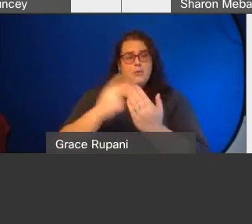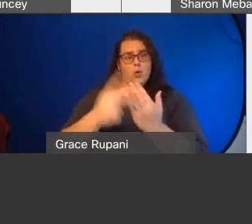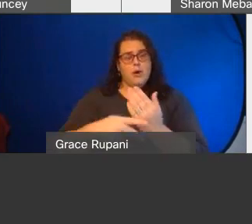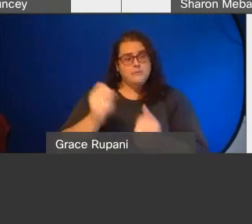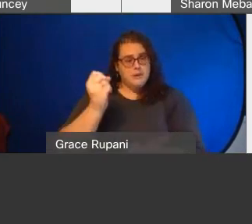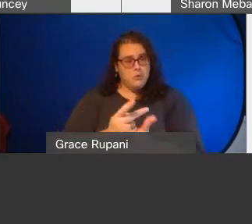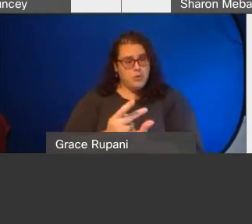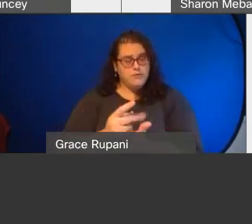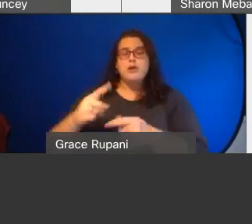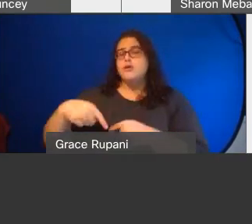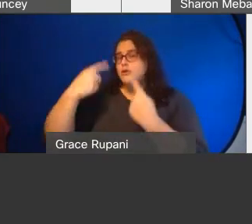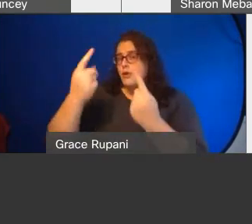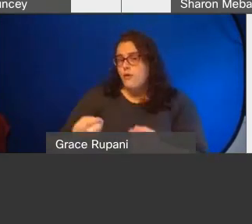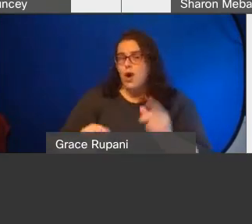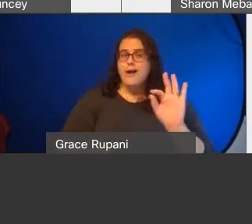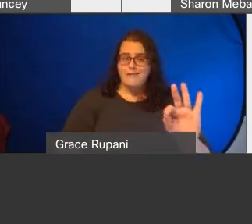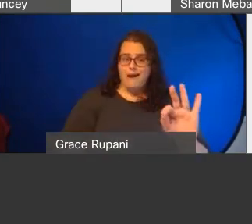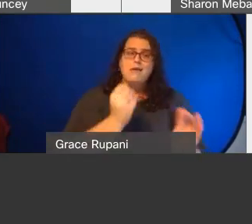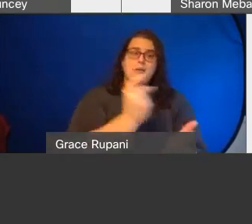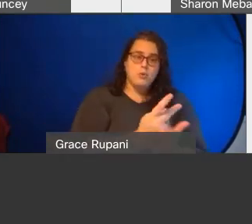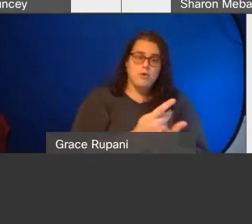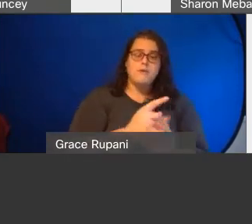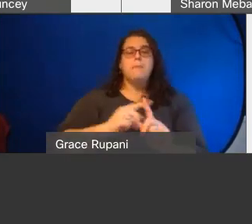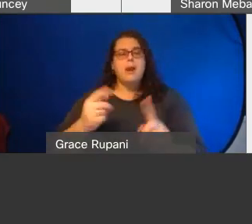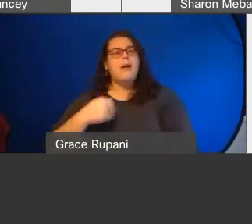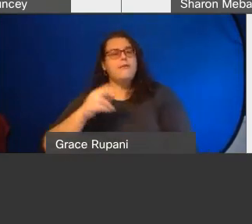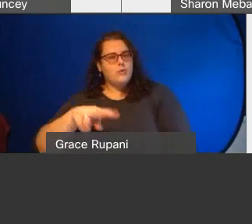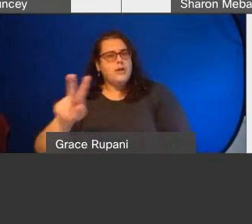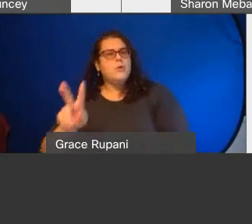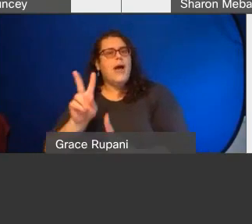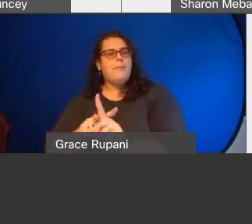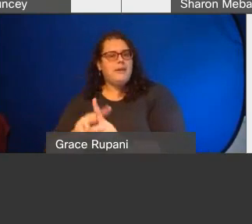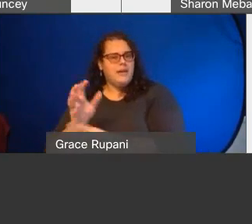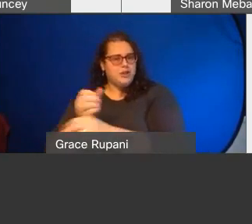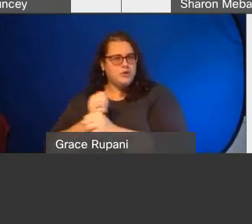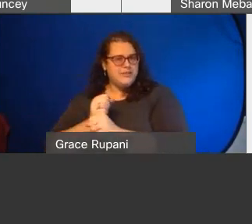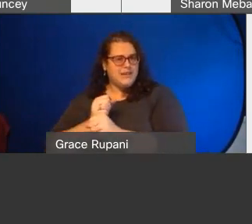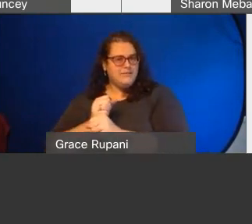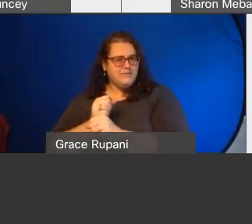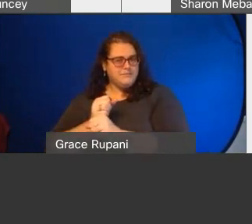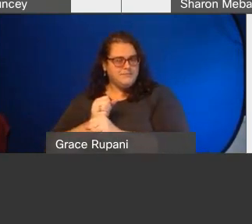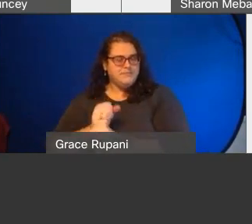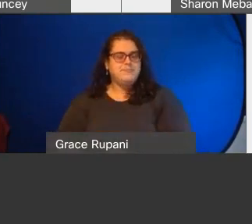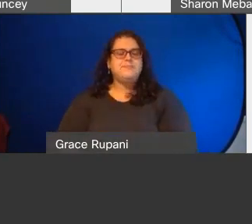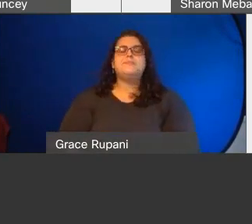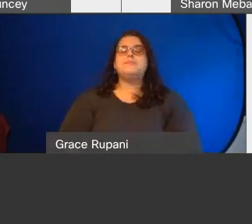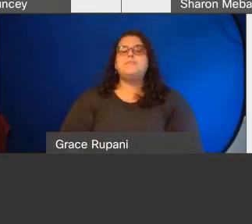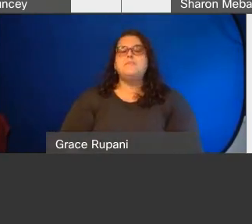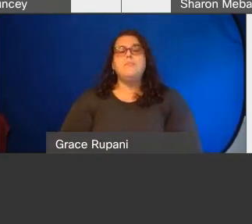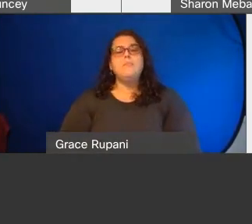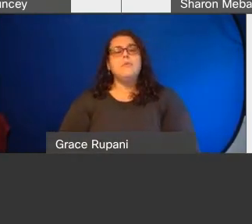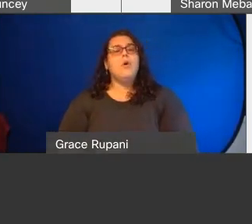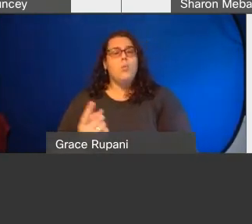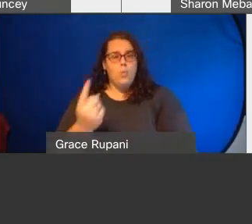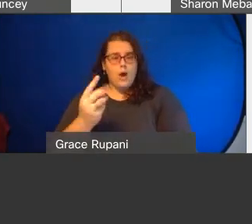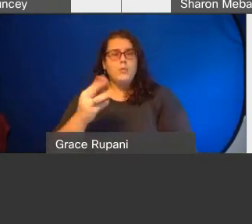22 applications from providers wishing to reopen their day program. So far, 9 have been approved, 1 has been withdrawn,